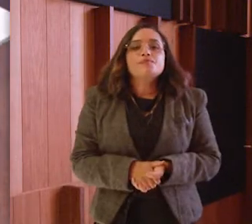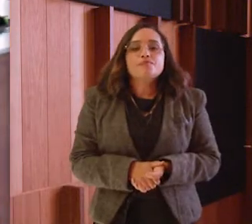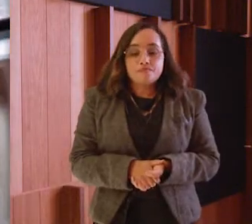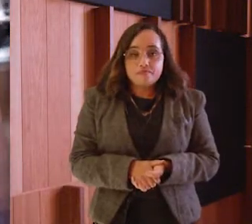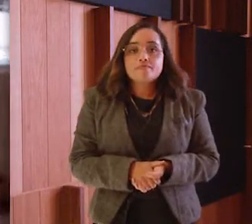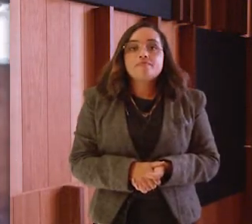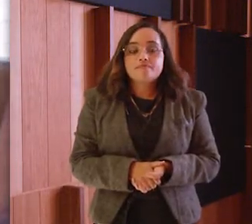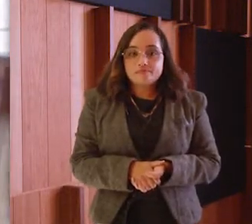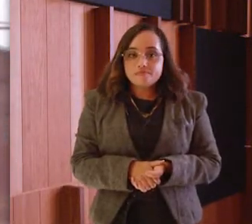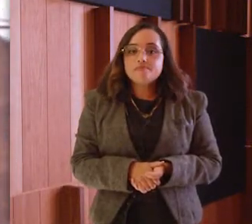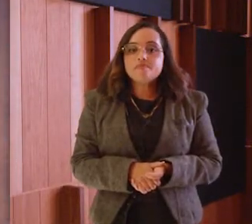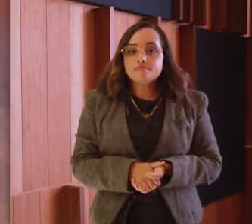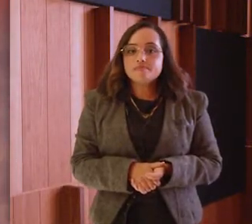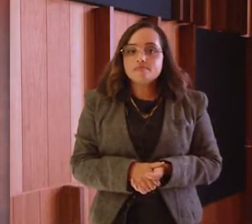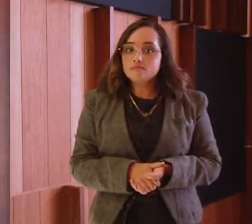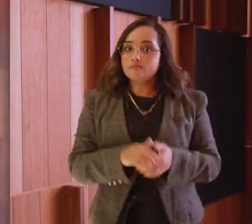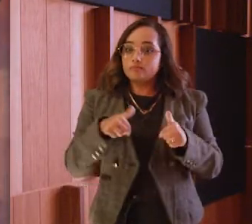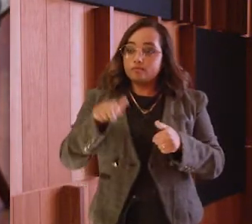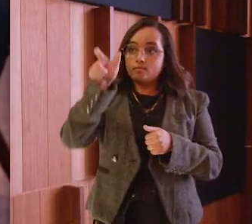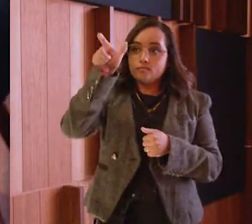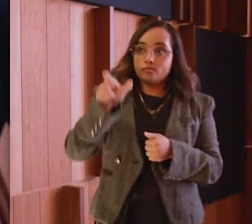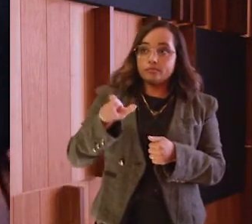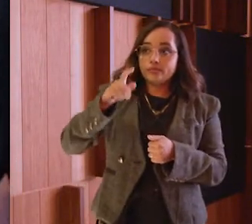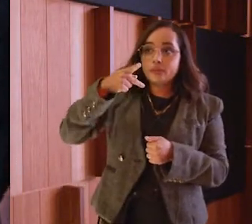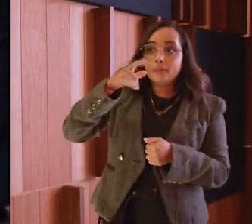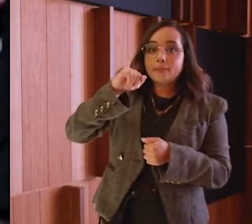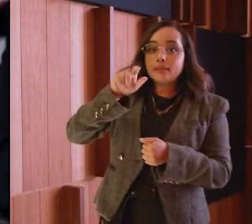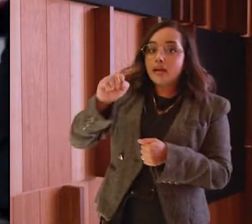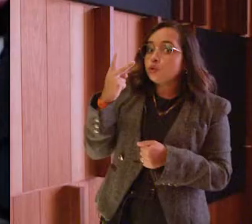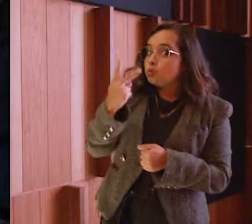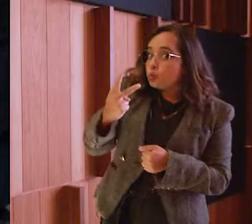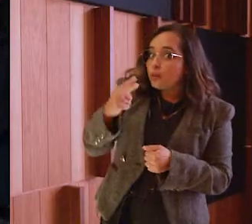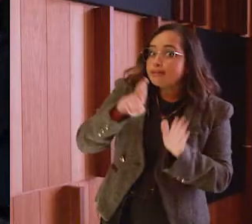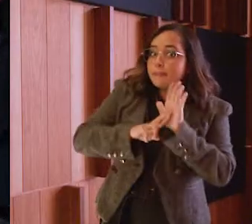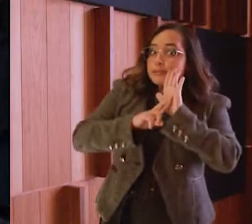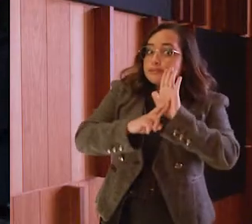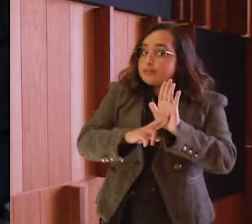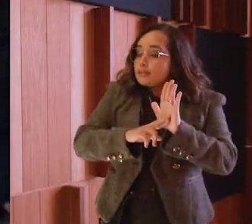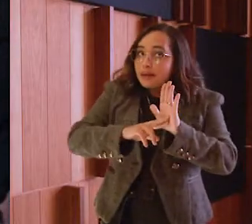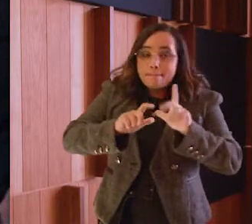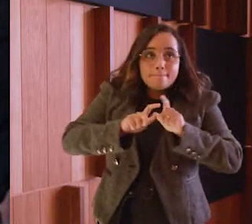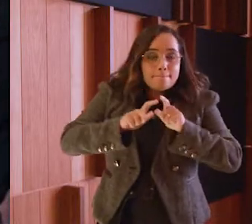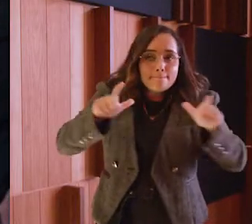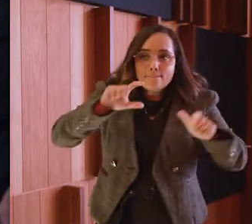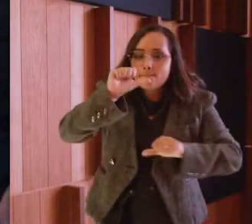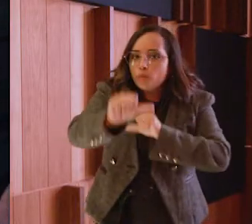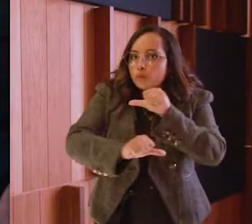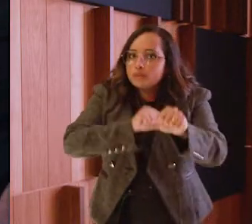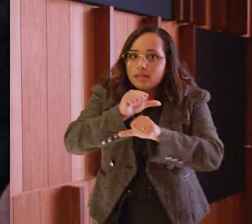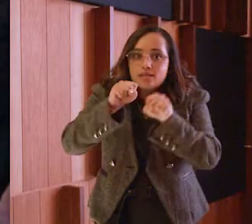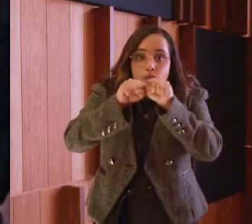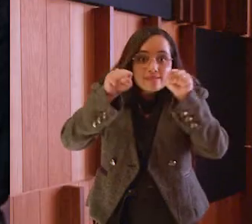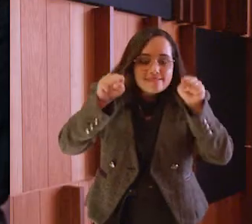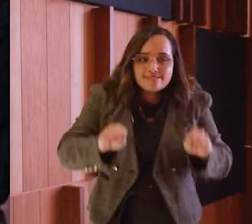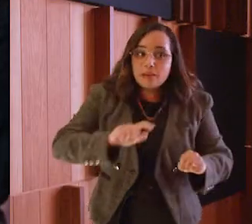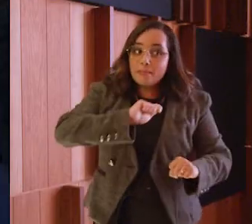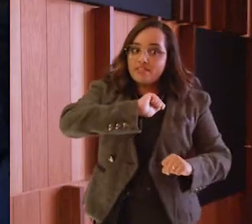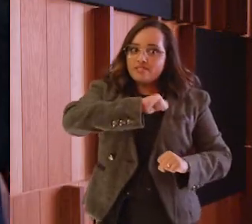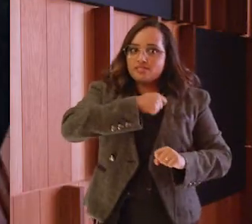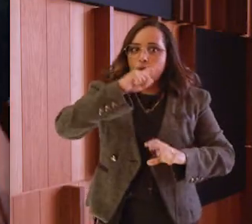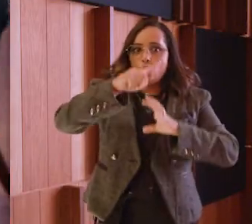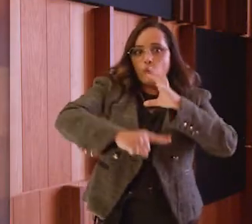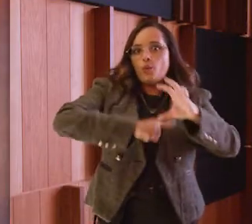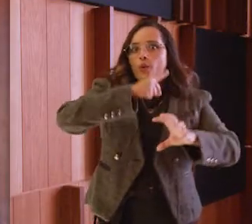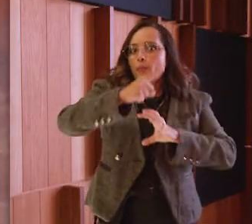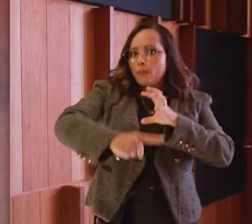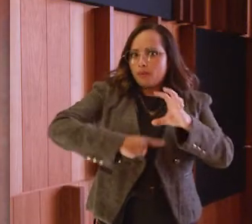2 represents the biggest change that we've seen from a global tax system in my 25-year career. And